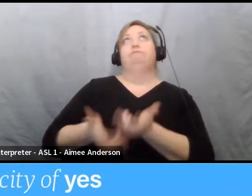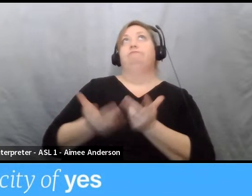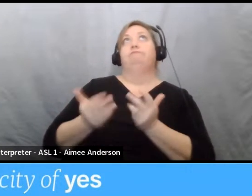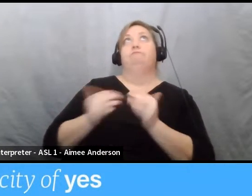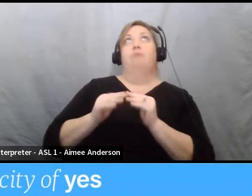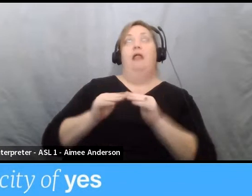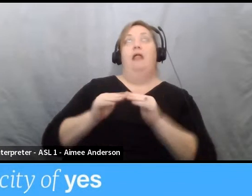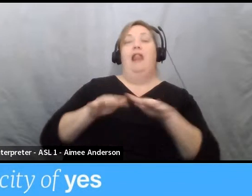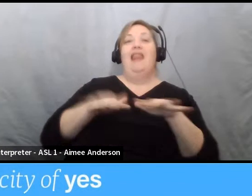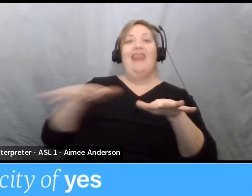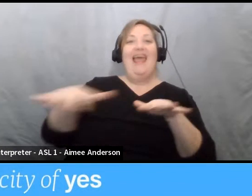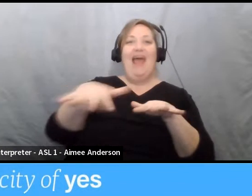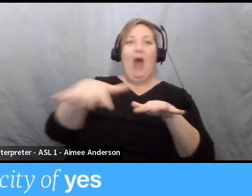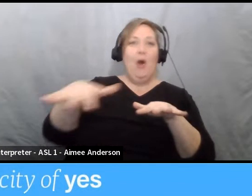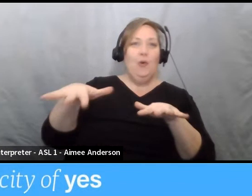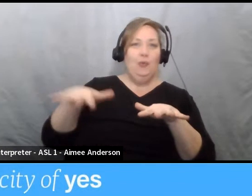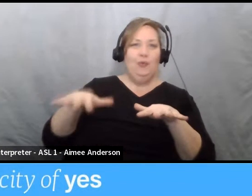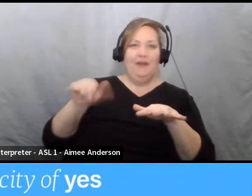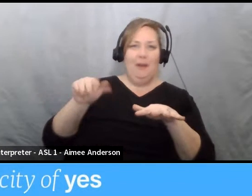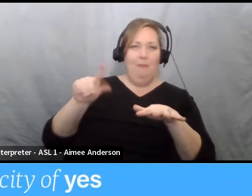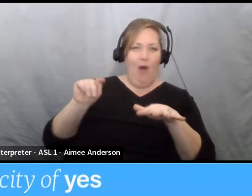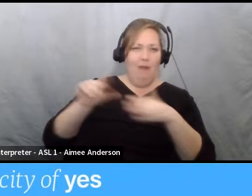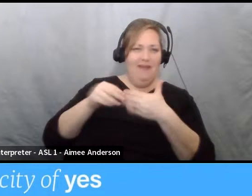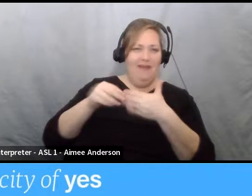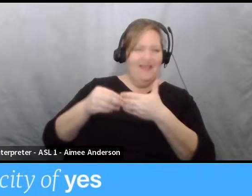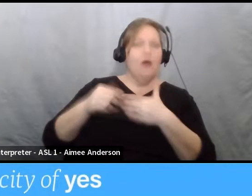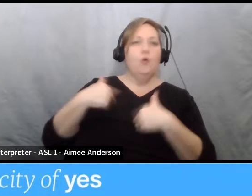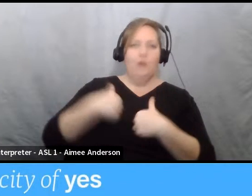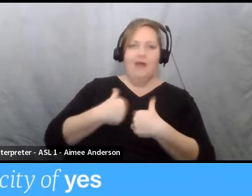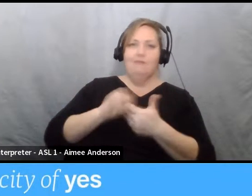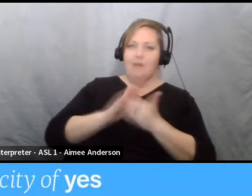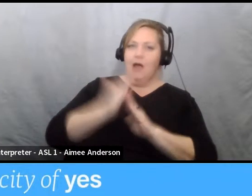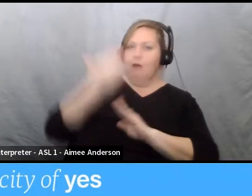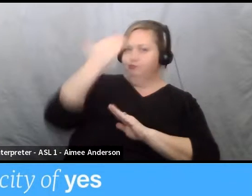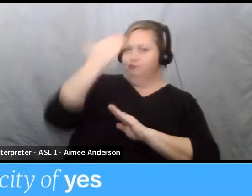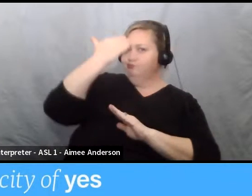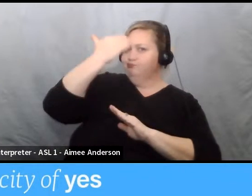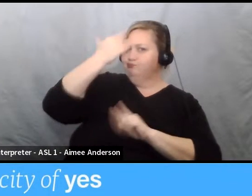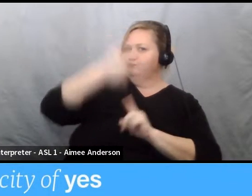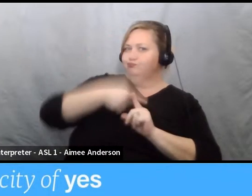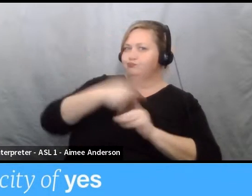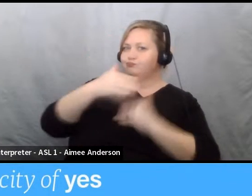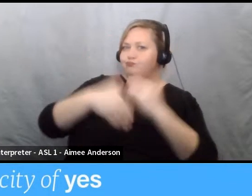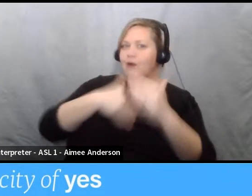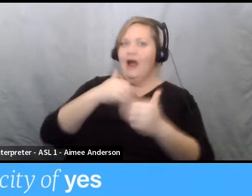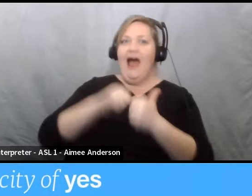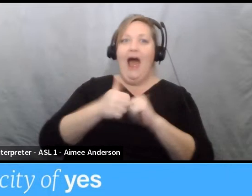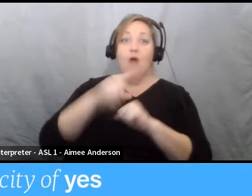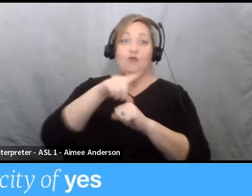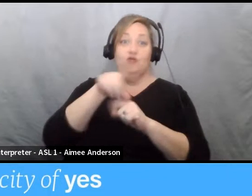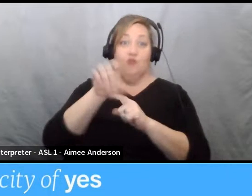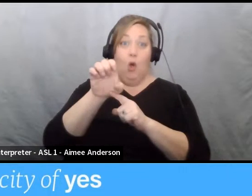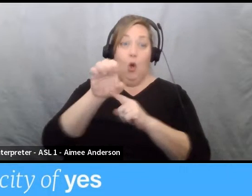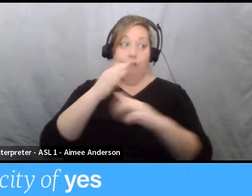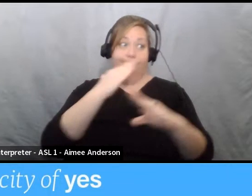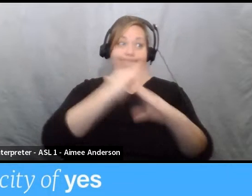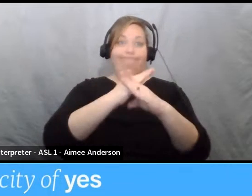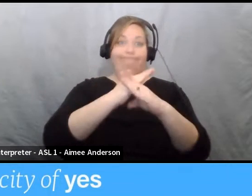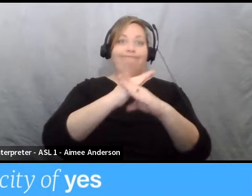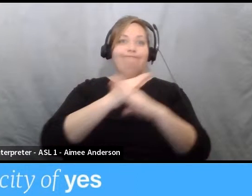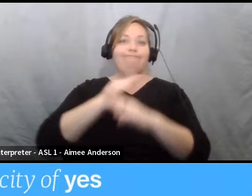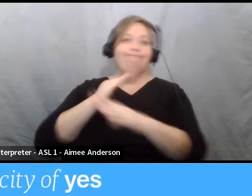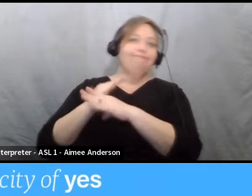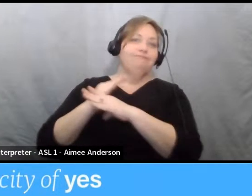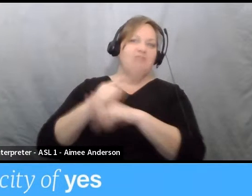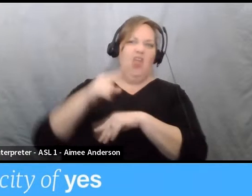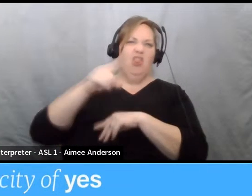in terms of apartment flexibility. We've become conscious over this process of the ways that zoning gets in the way of